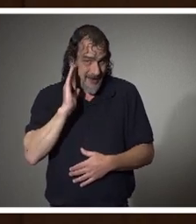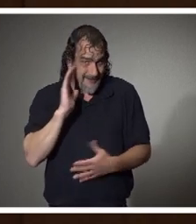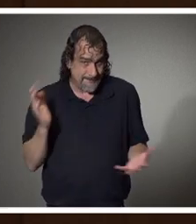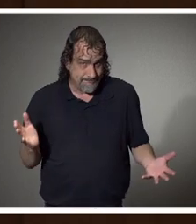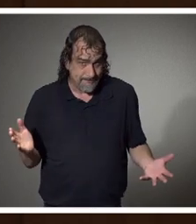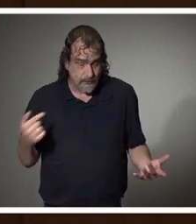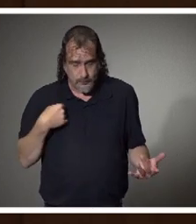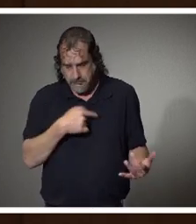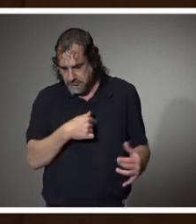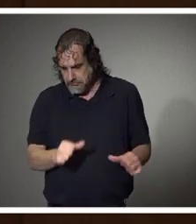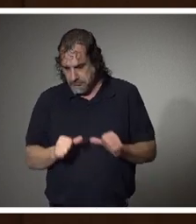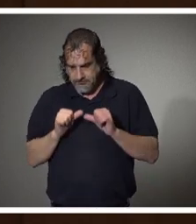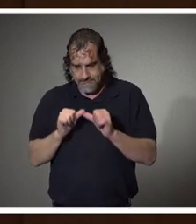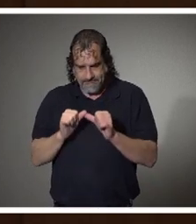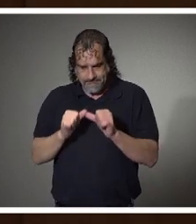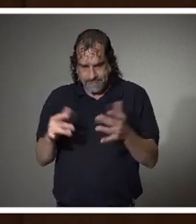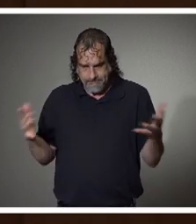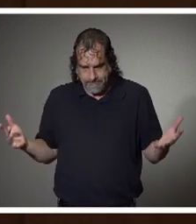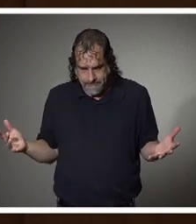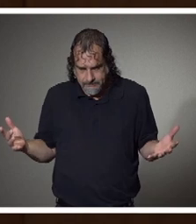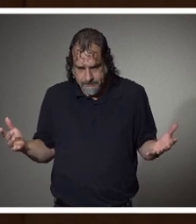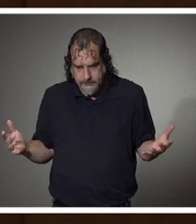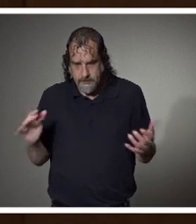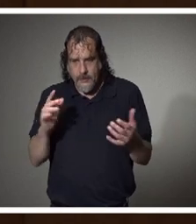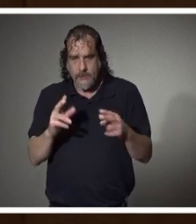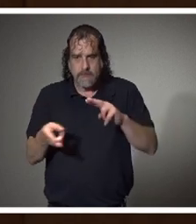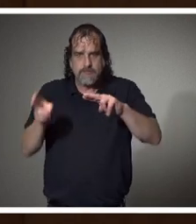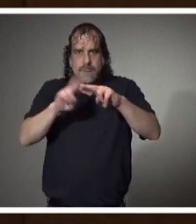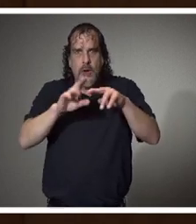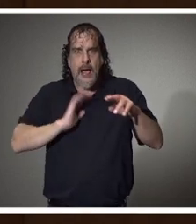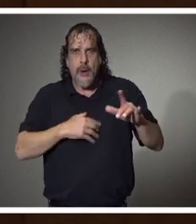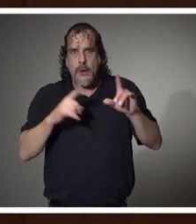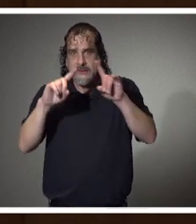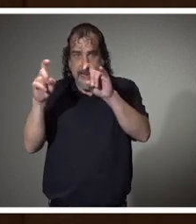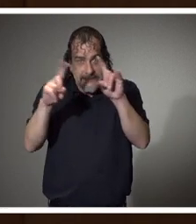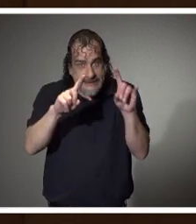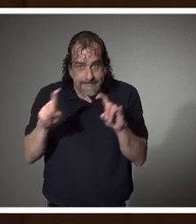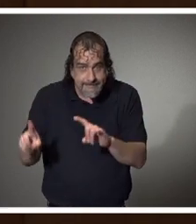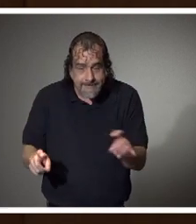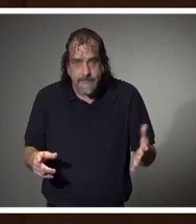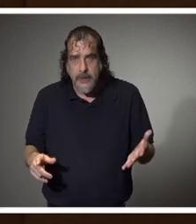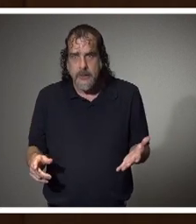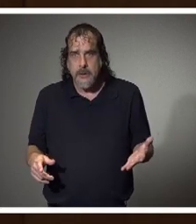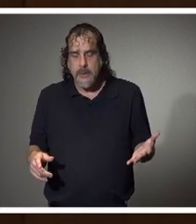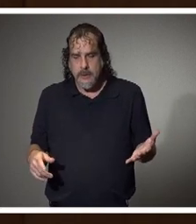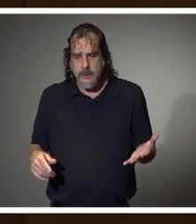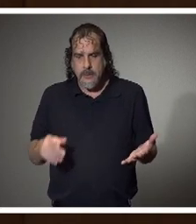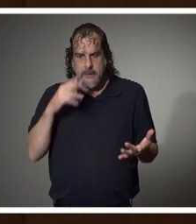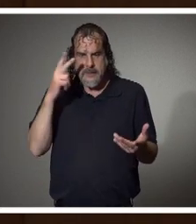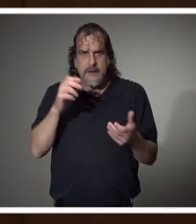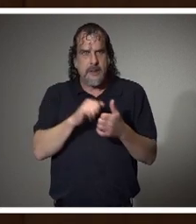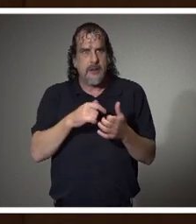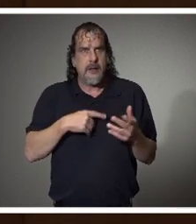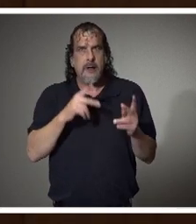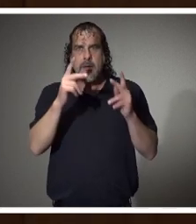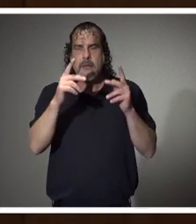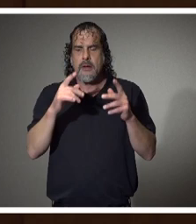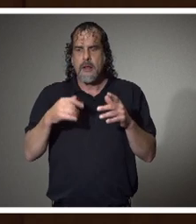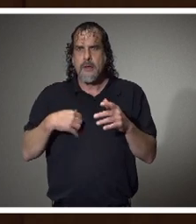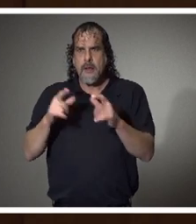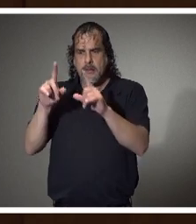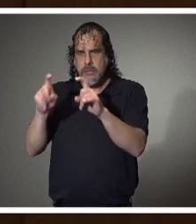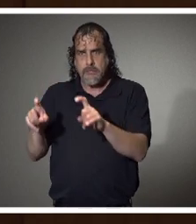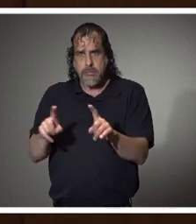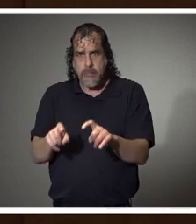We continue with our increased testing, although we've seen some diminished demand in the public health lab,